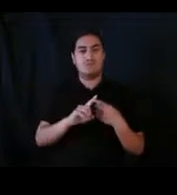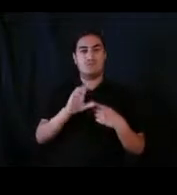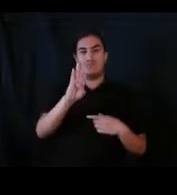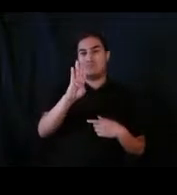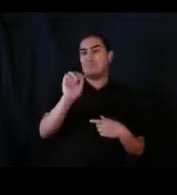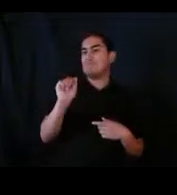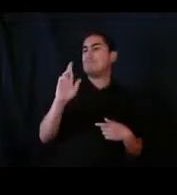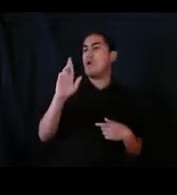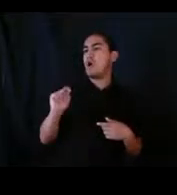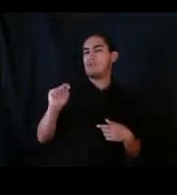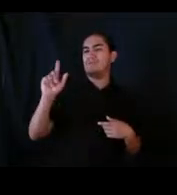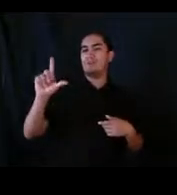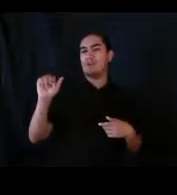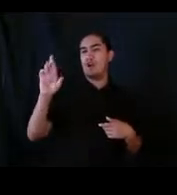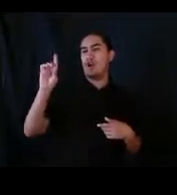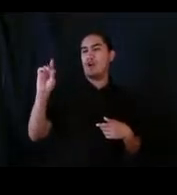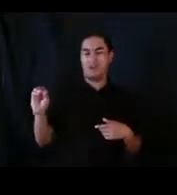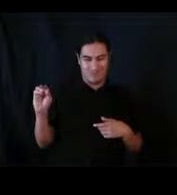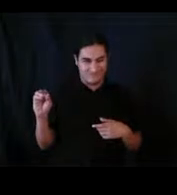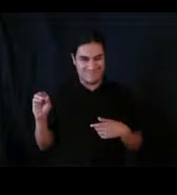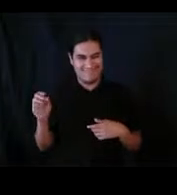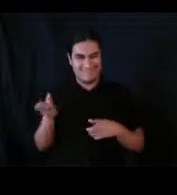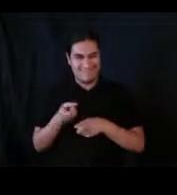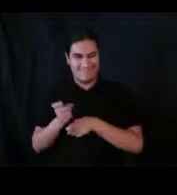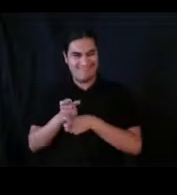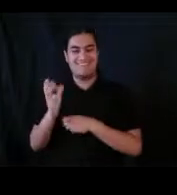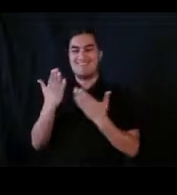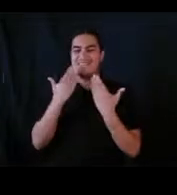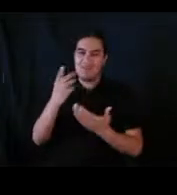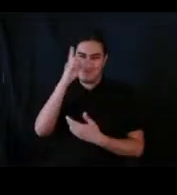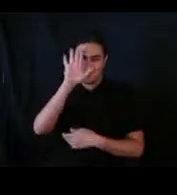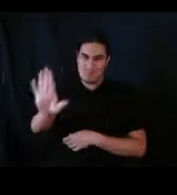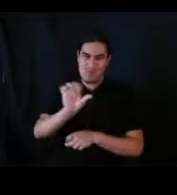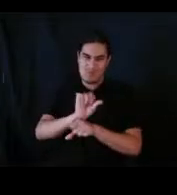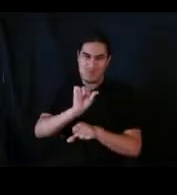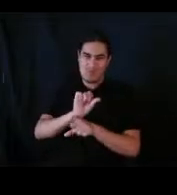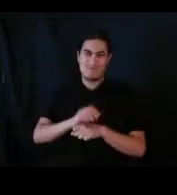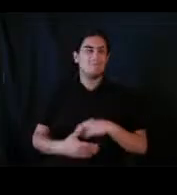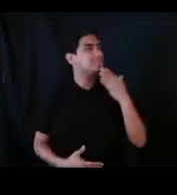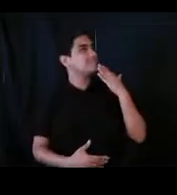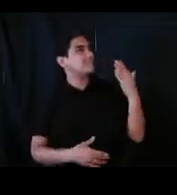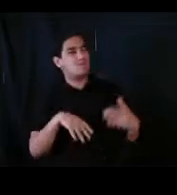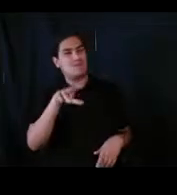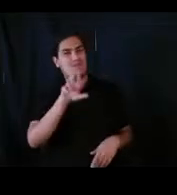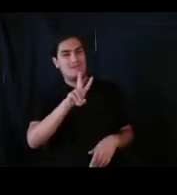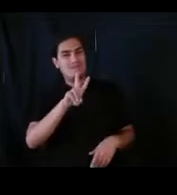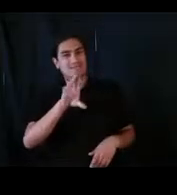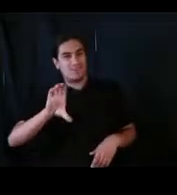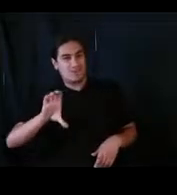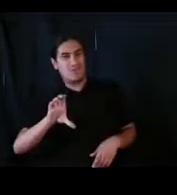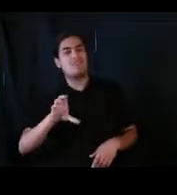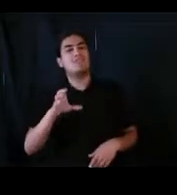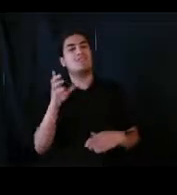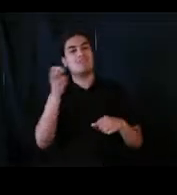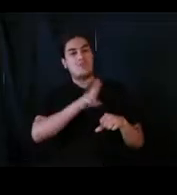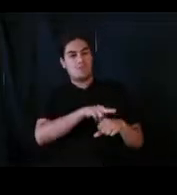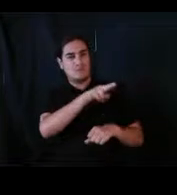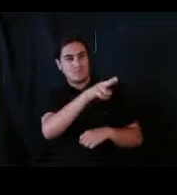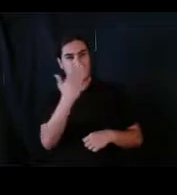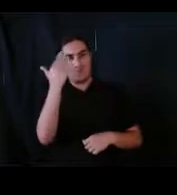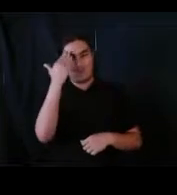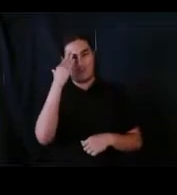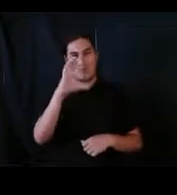cardo we want to thank you for your work mayor thank you vice chair ordina but of course as you know um by